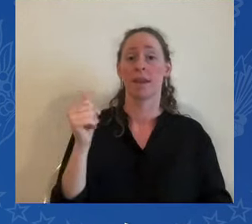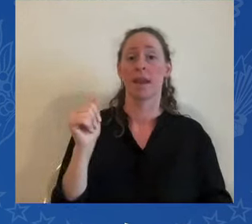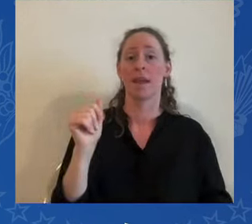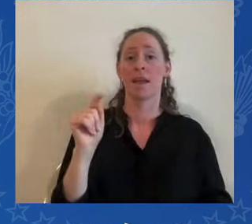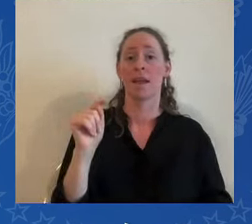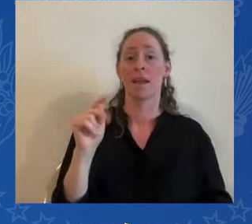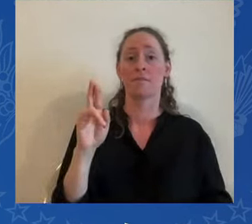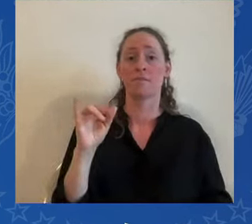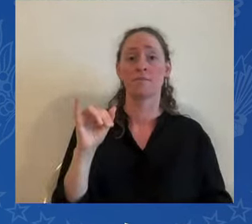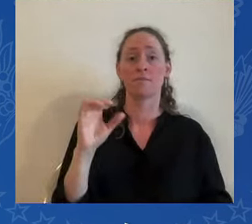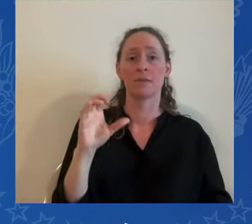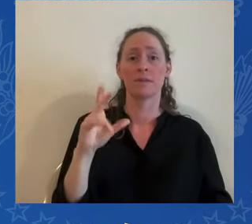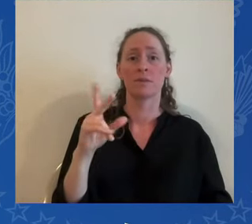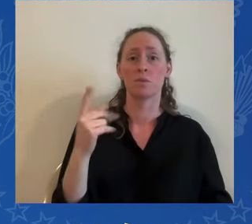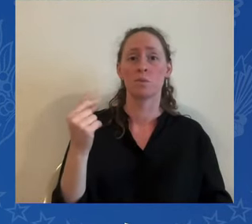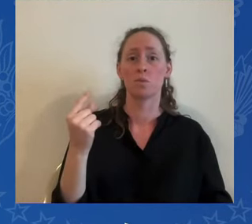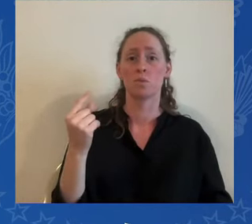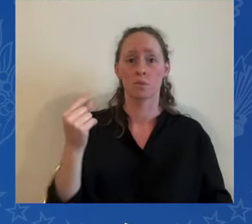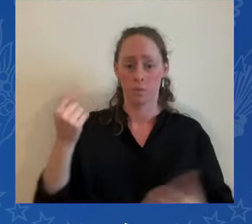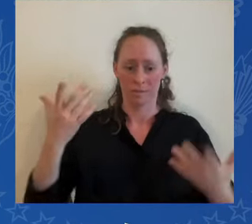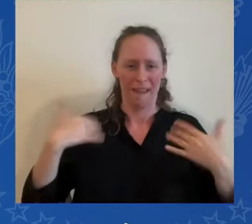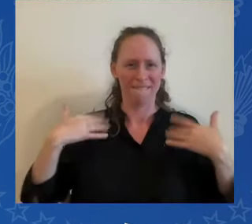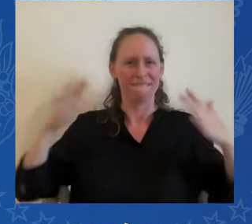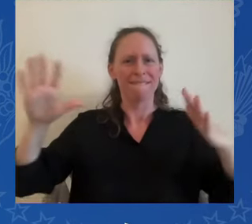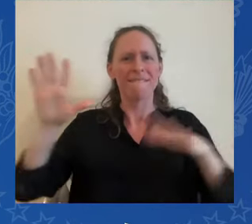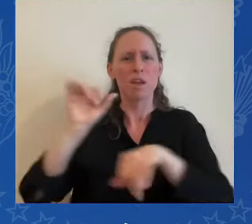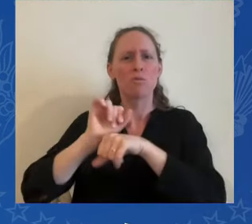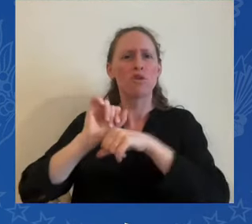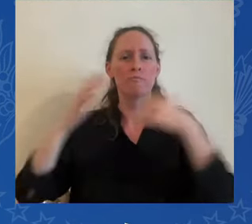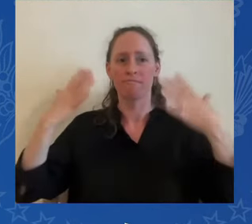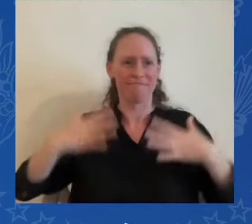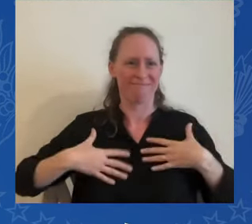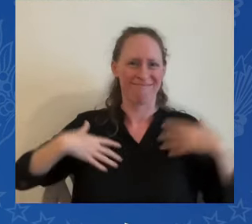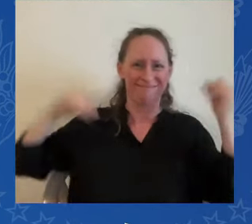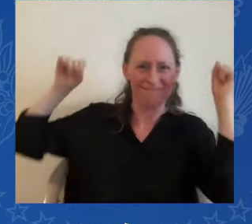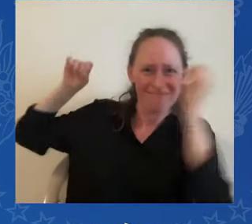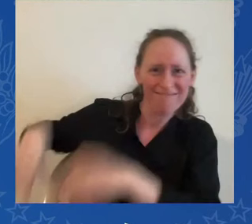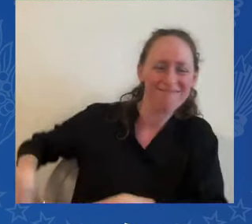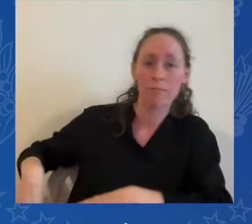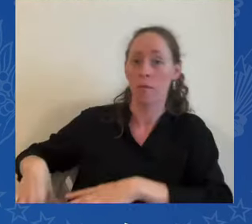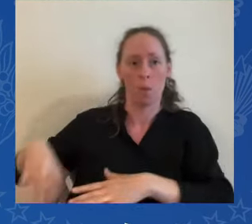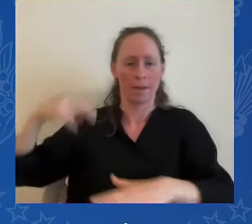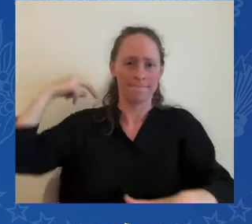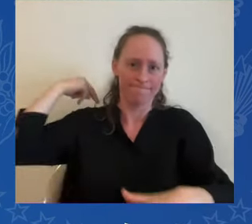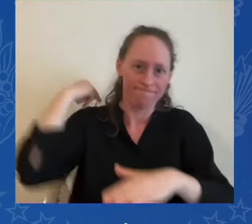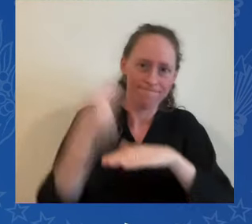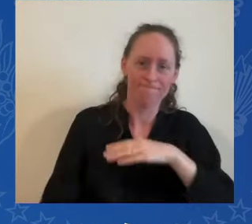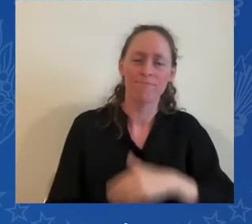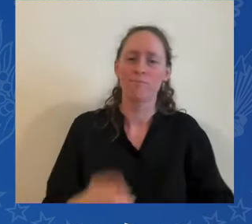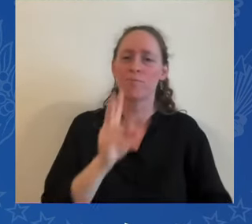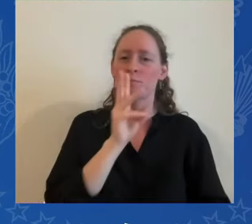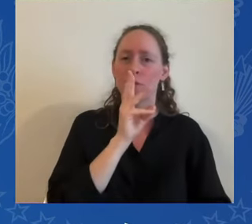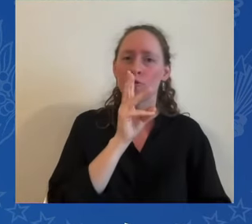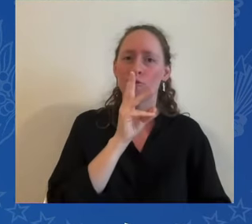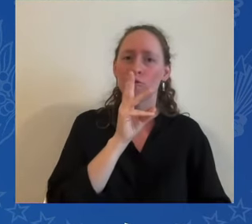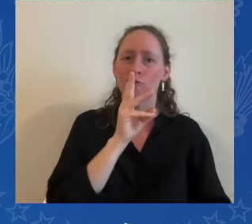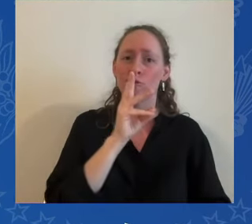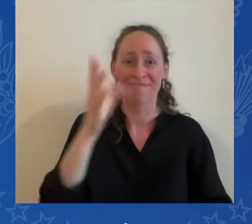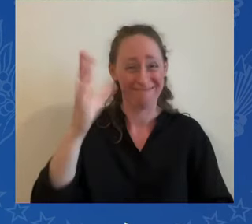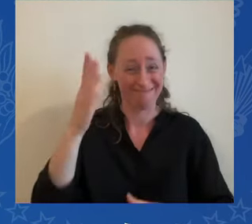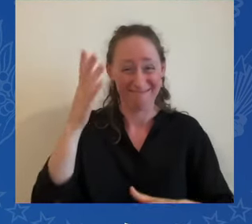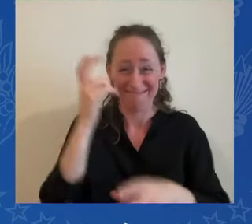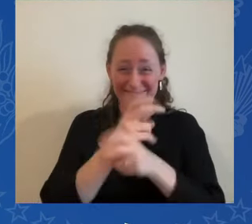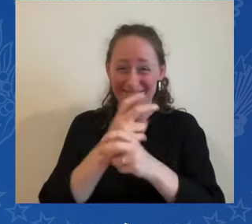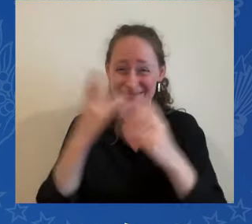under a sinking boat weighing literally a ton, limited visibility. But somehow Patrick grabbed